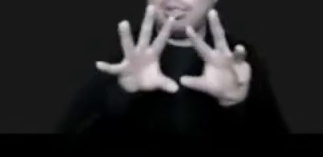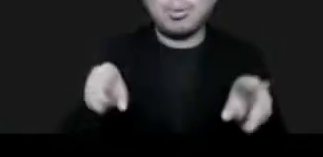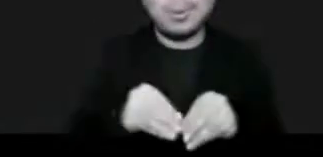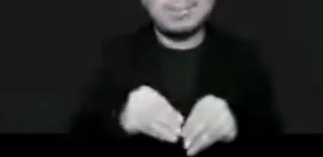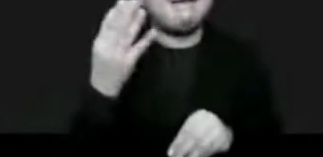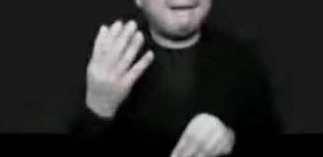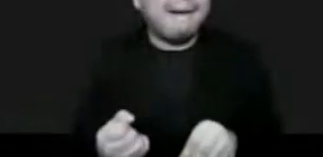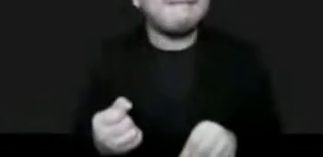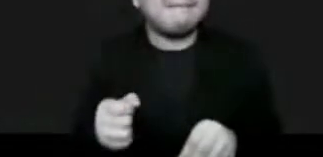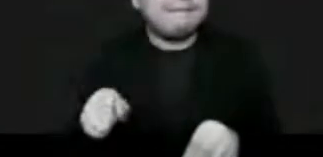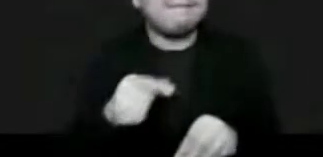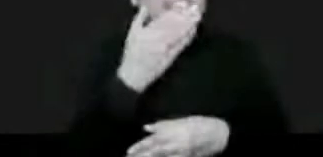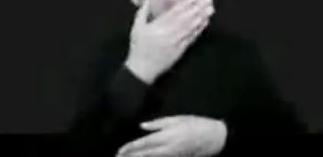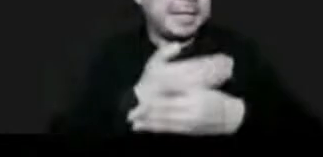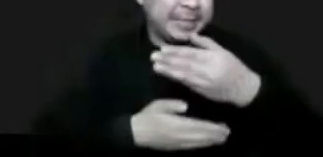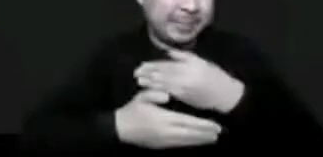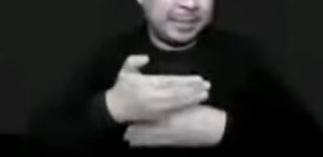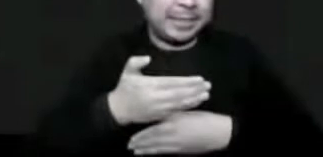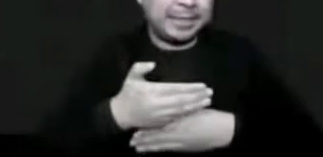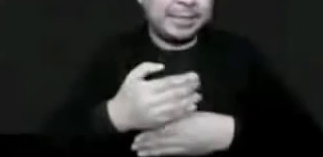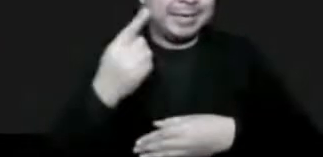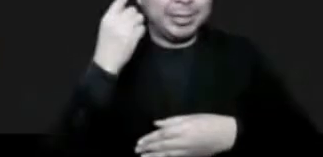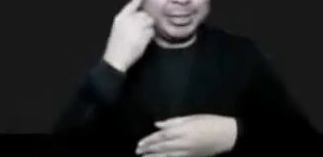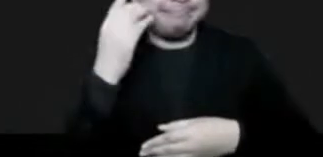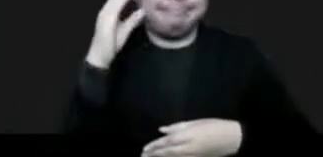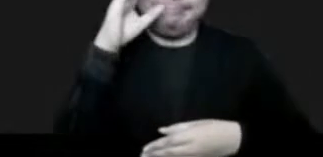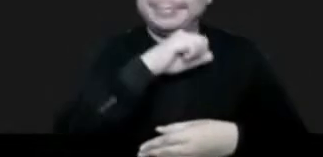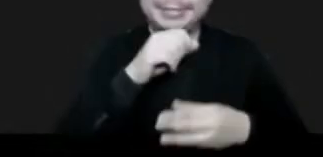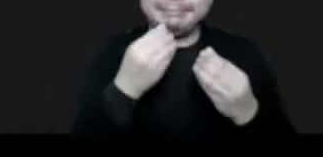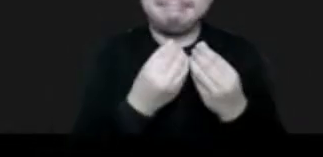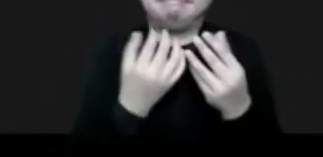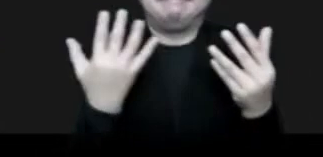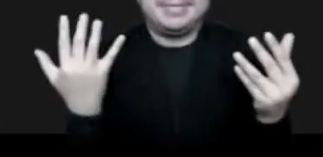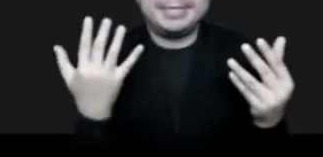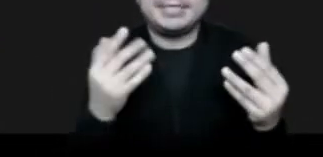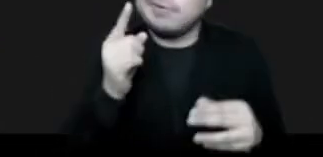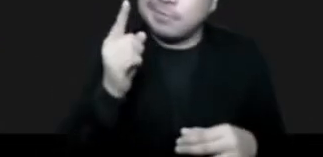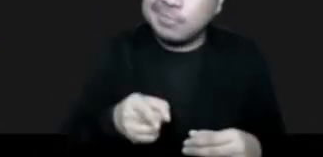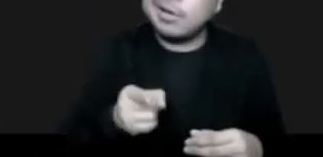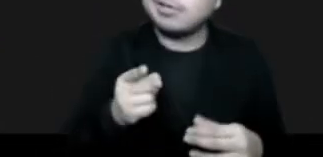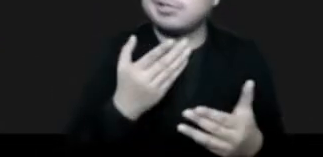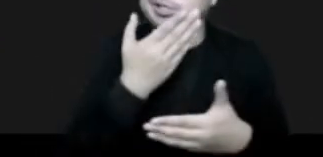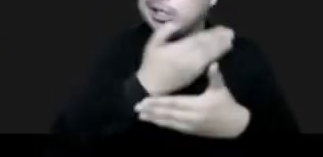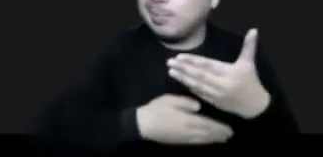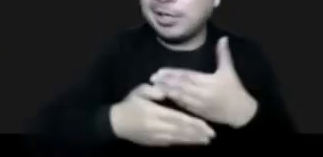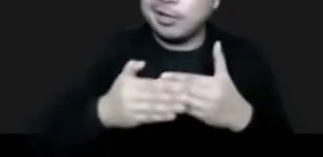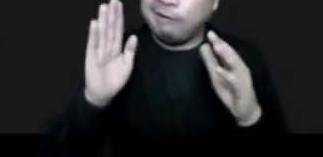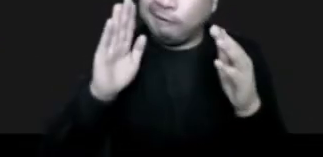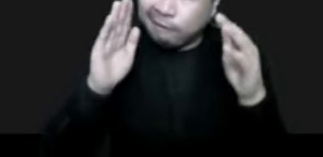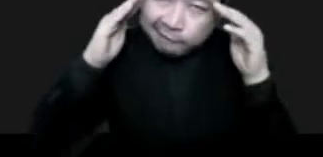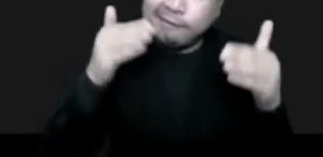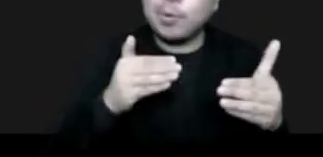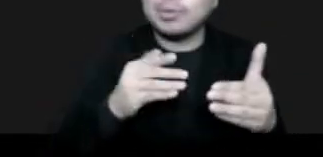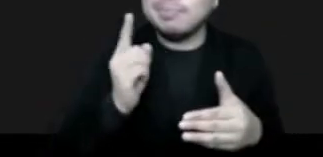large a number to be ignored. We need to have them on board. We need to have every